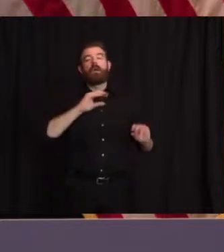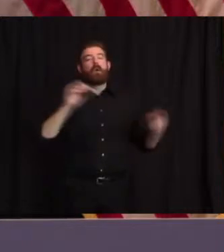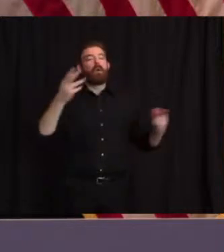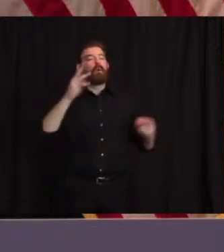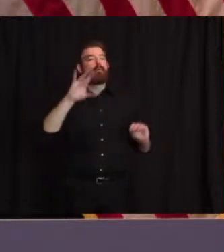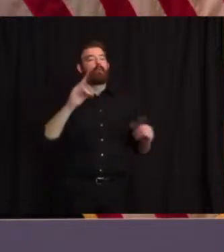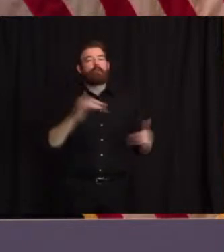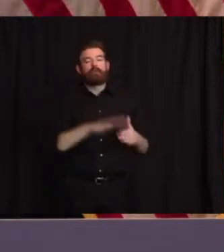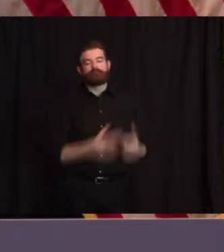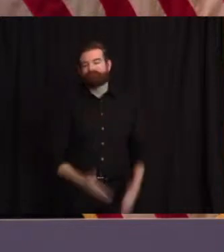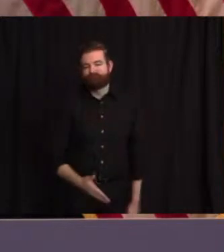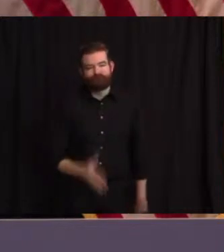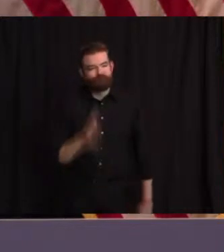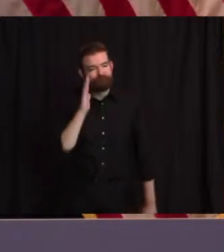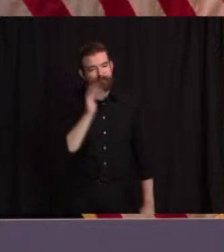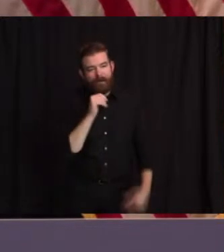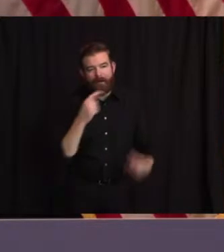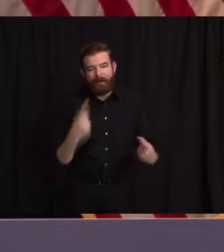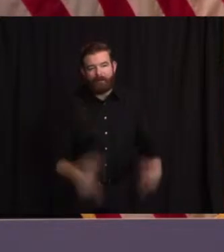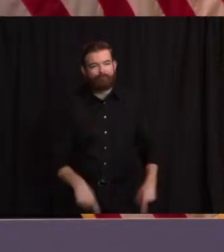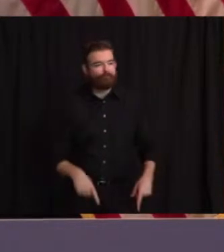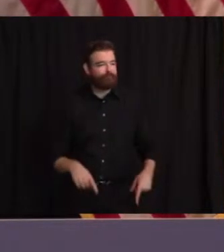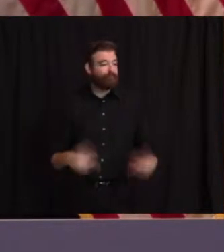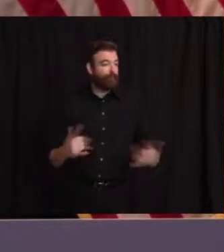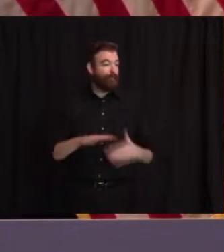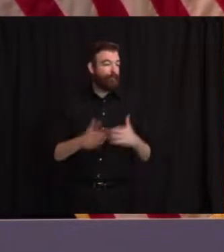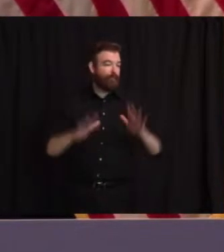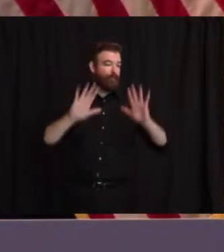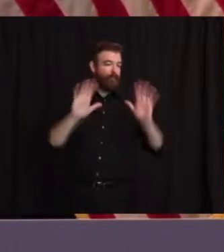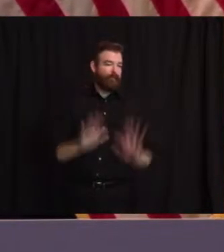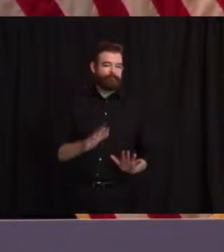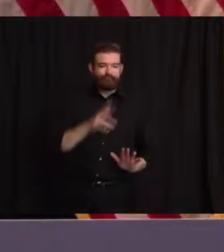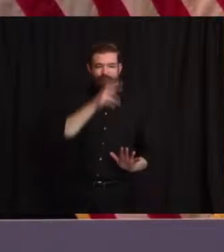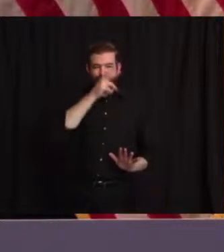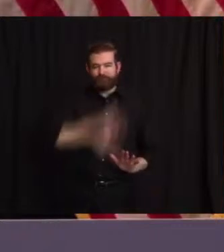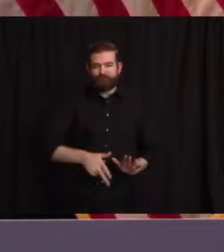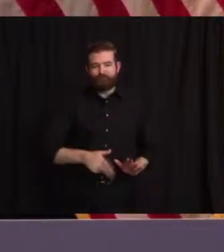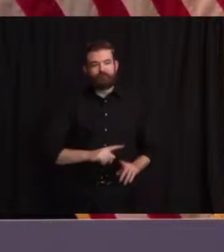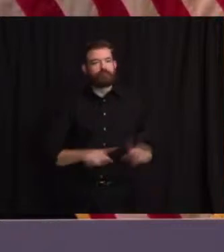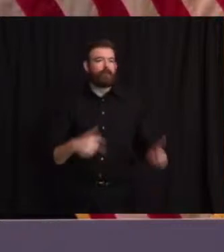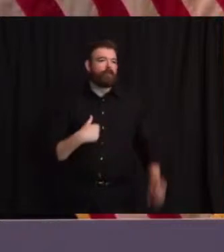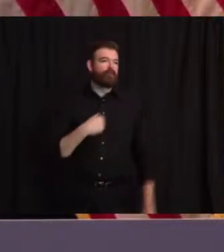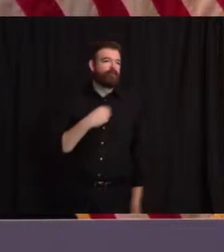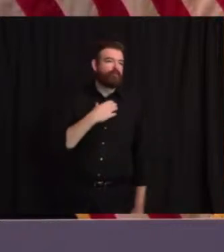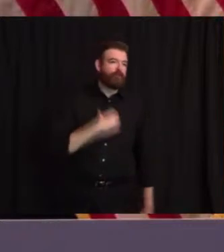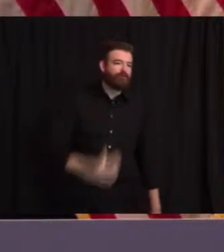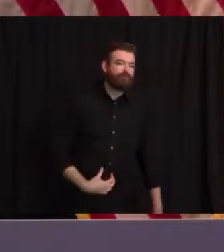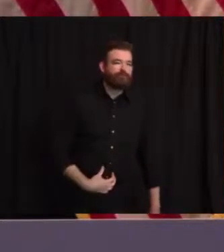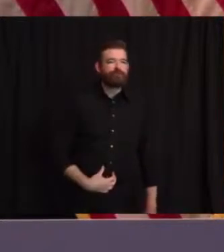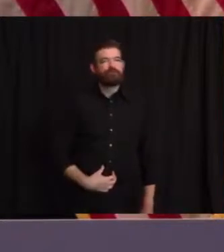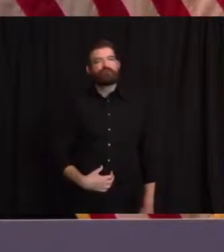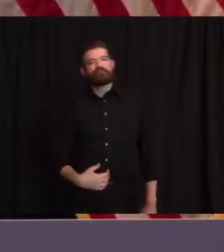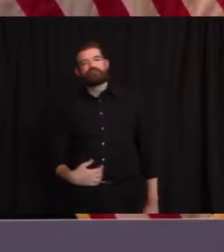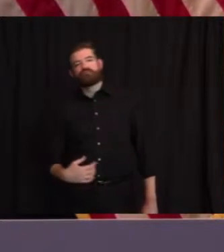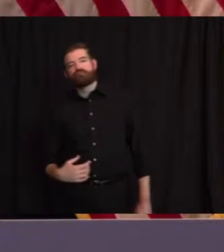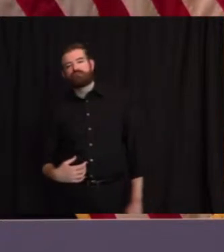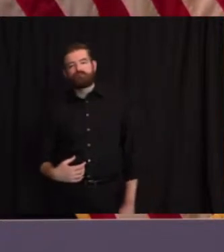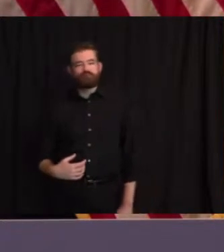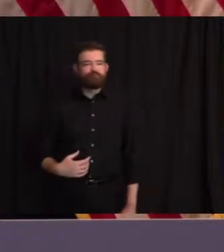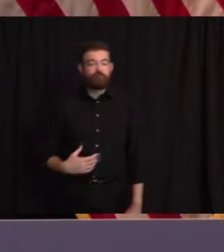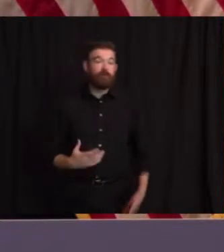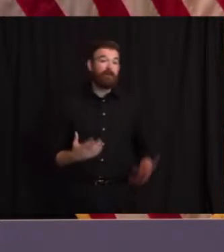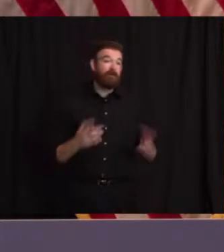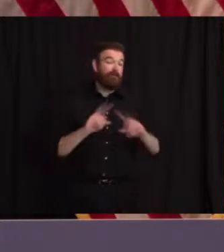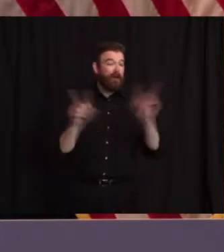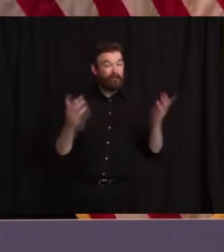happy to say that by any means. I'd prefer it to be otherwise. But in this extraordinary moment, it probably gives us, almost certainly